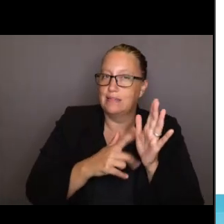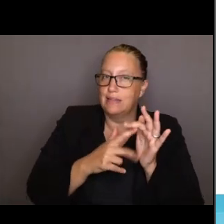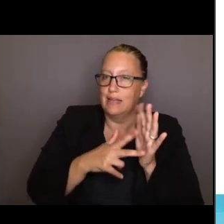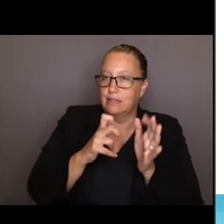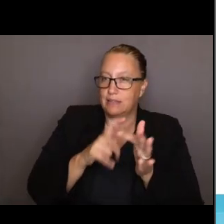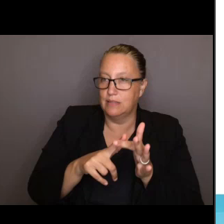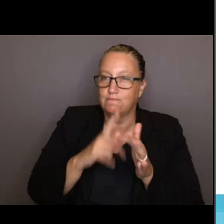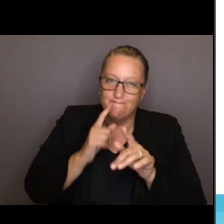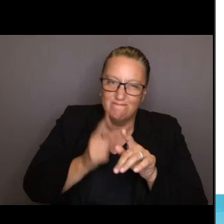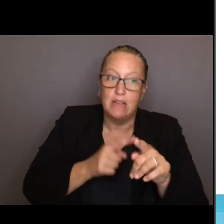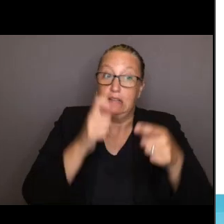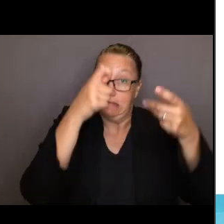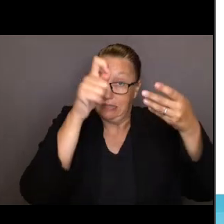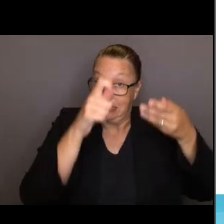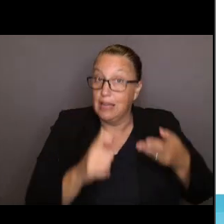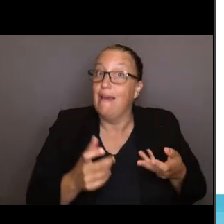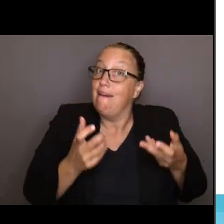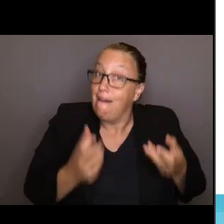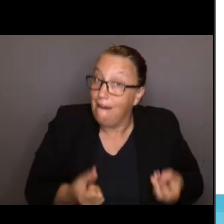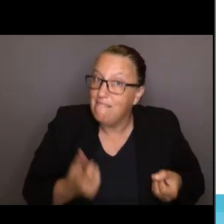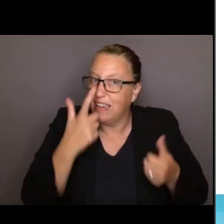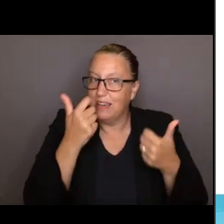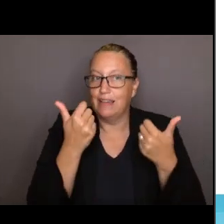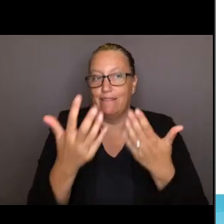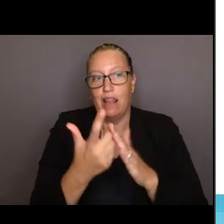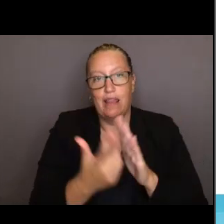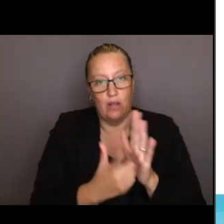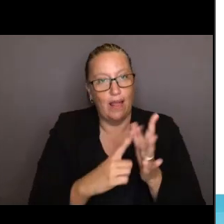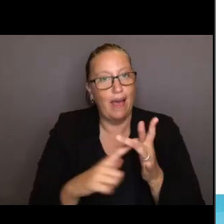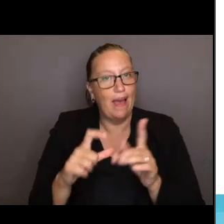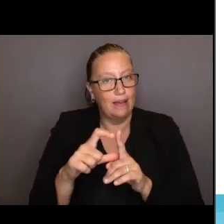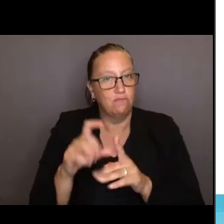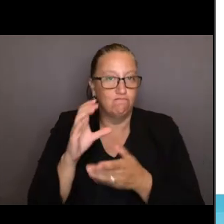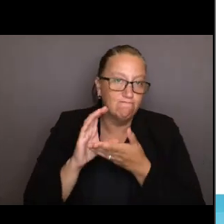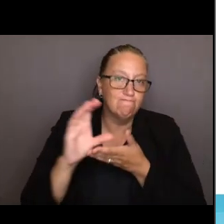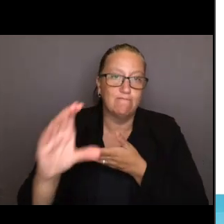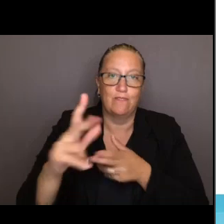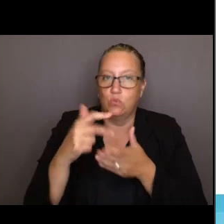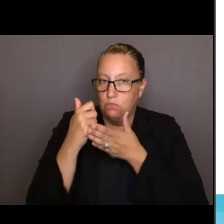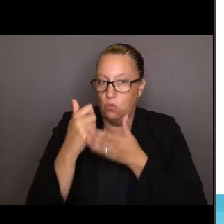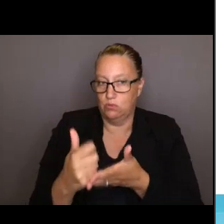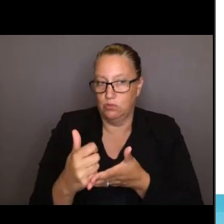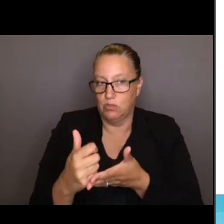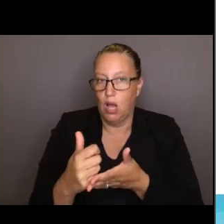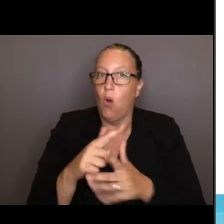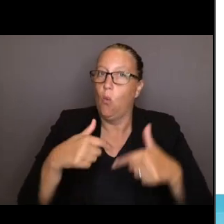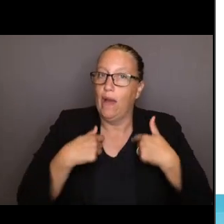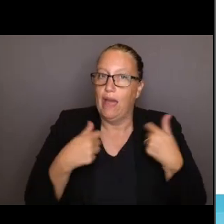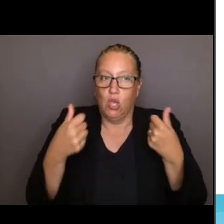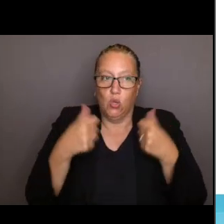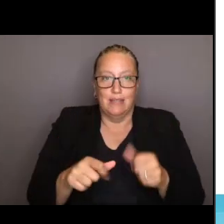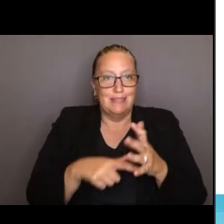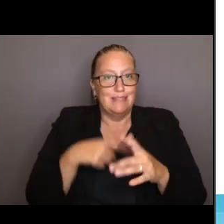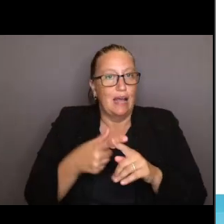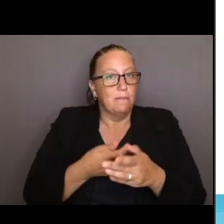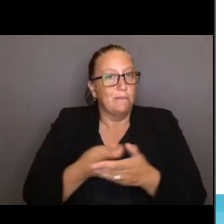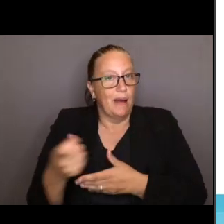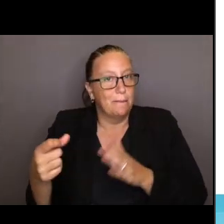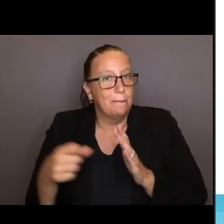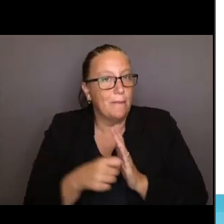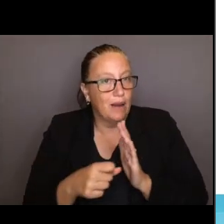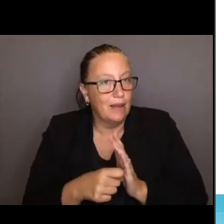Basically, we need to remember that Legal Aid is a government-funded non-profit organisation. We're using taxpayers' money. We need to justify the